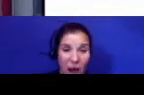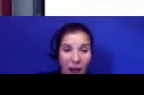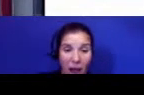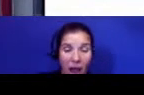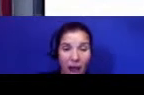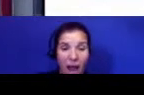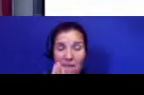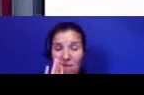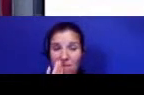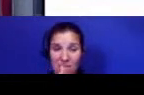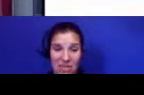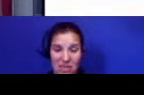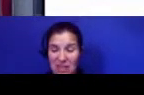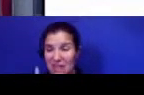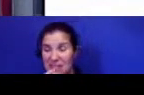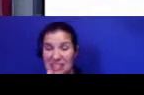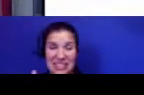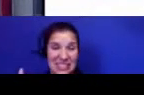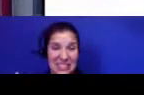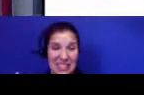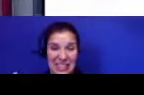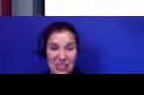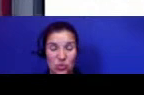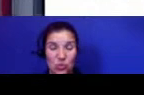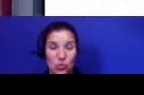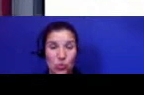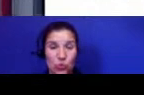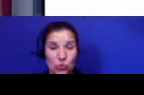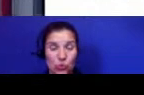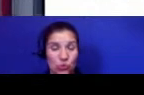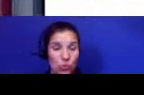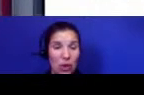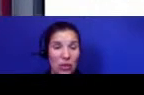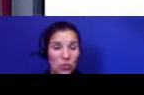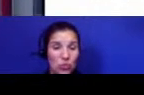5 arrests of 6-year-olds in the same year.